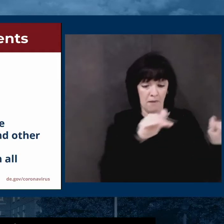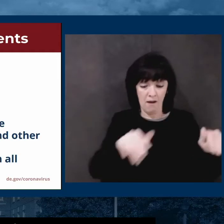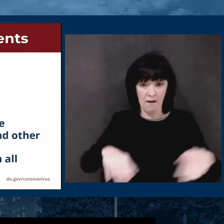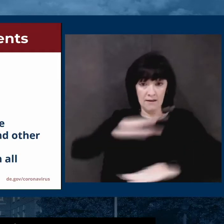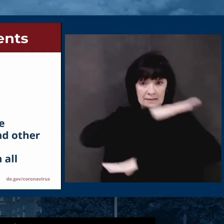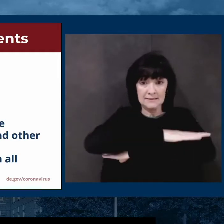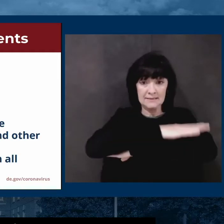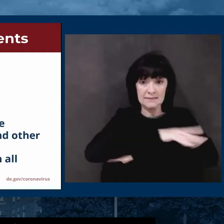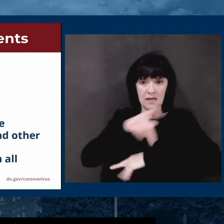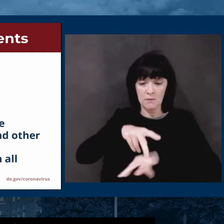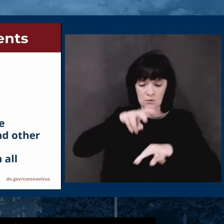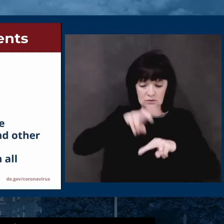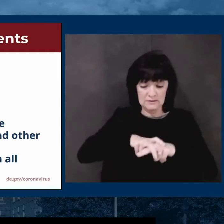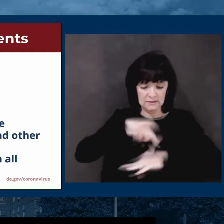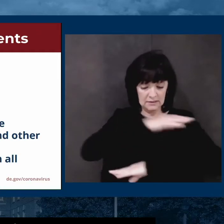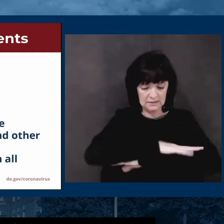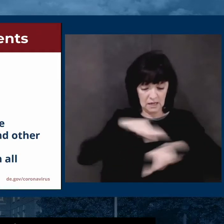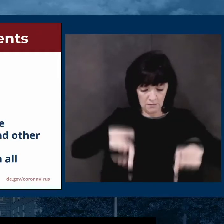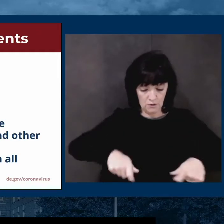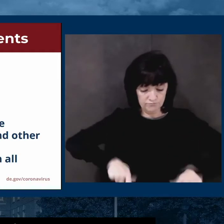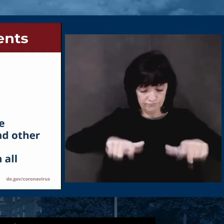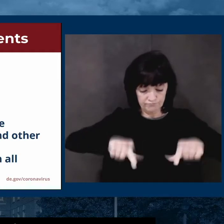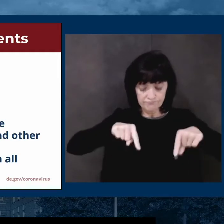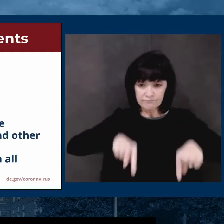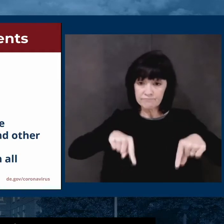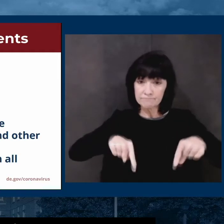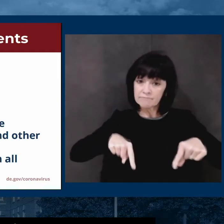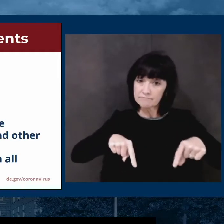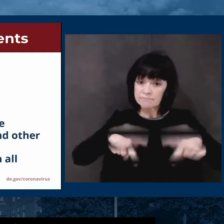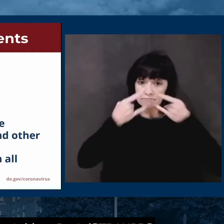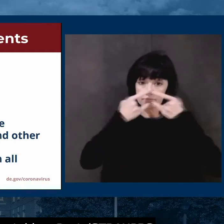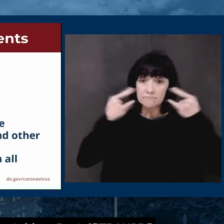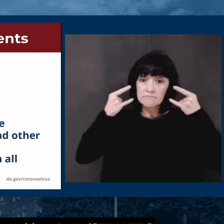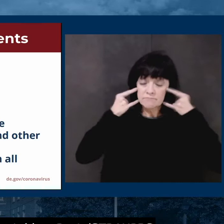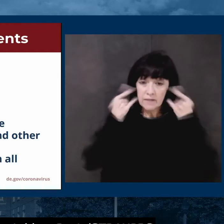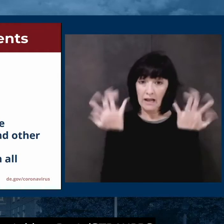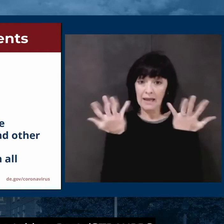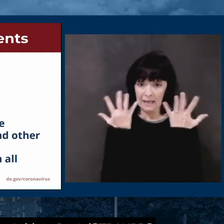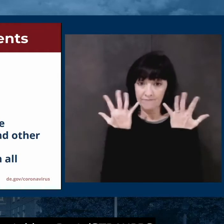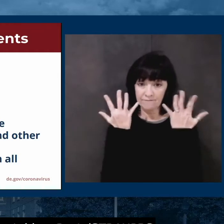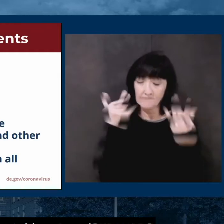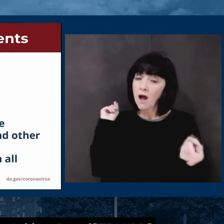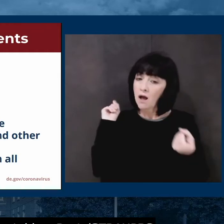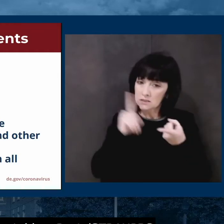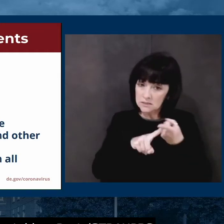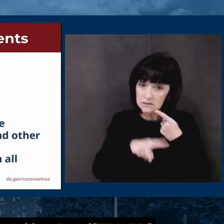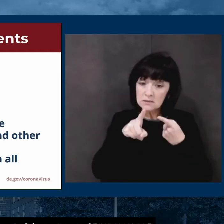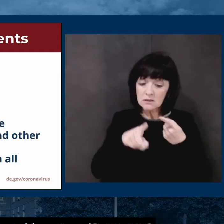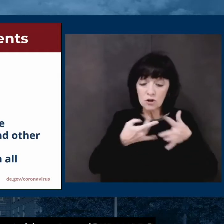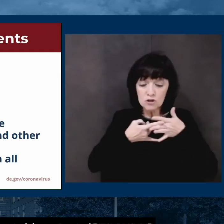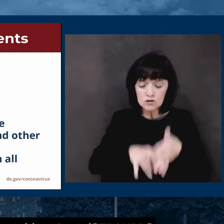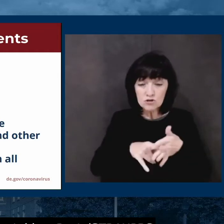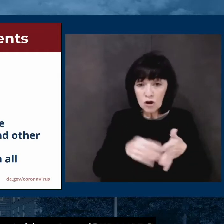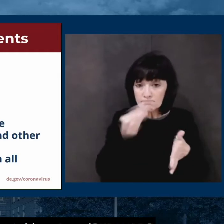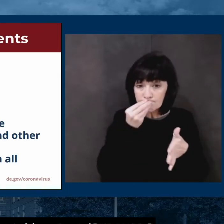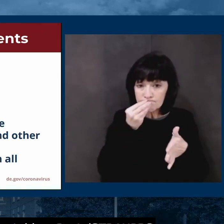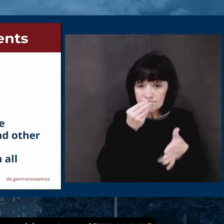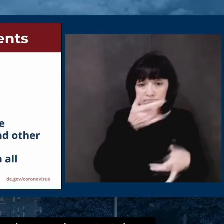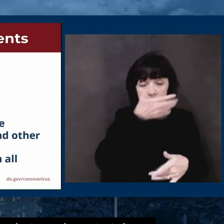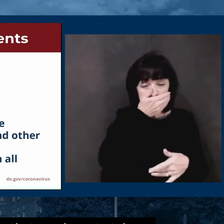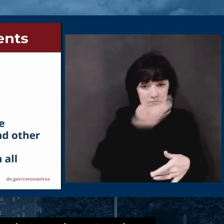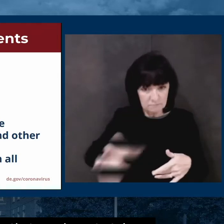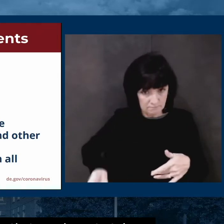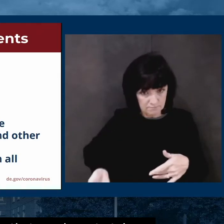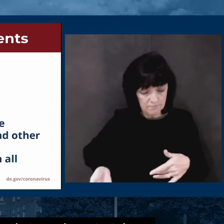So restaurants are one of our challenging environments because it's one of the places where, you have to take your face covering off. So because of that, we've